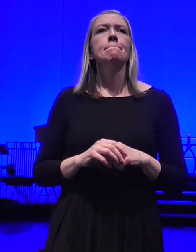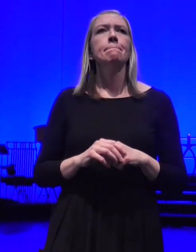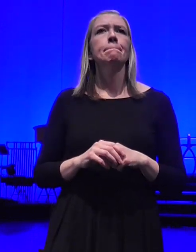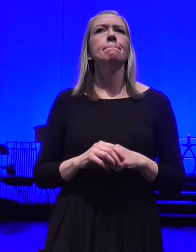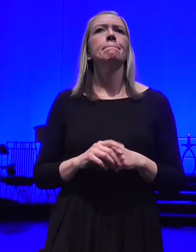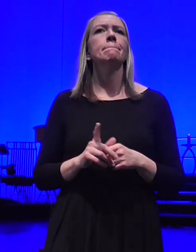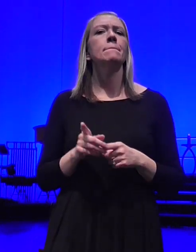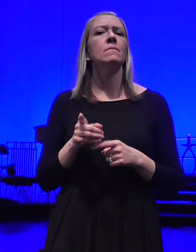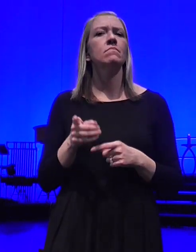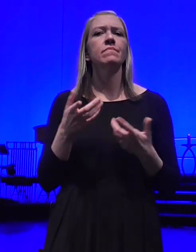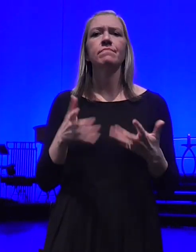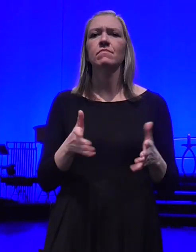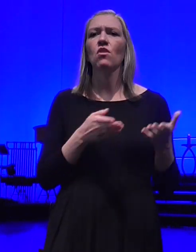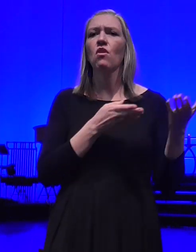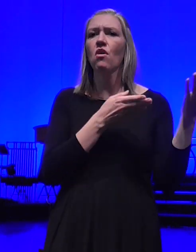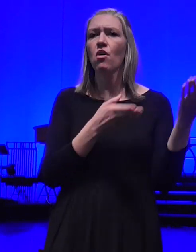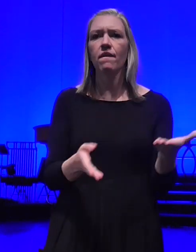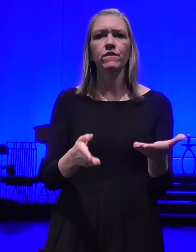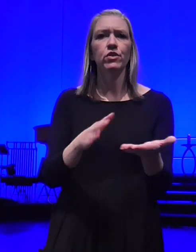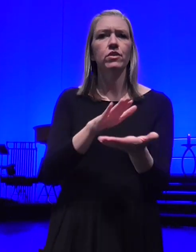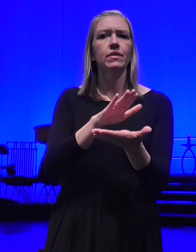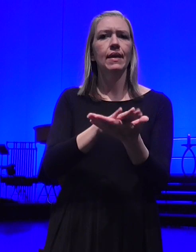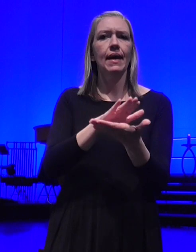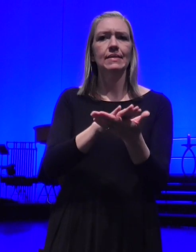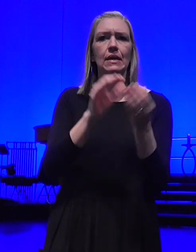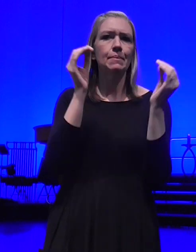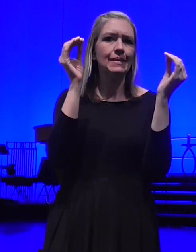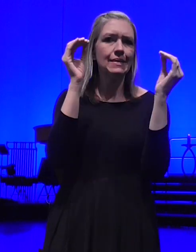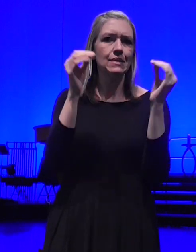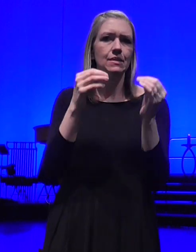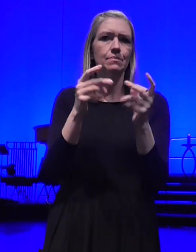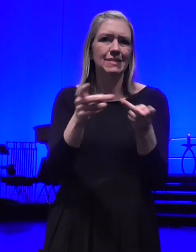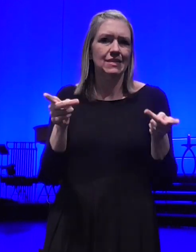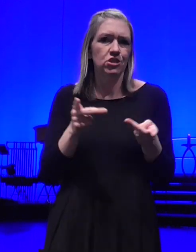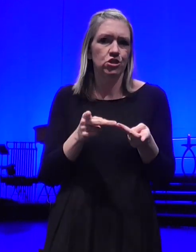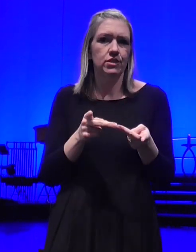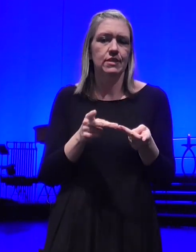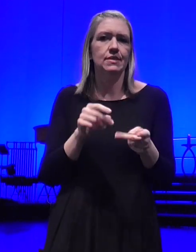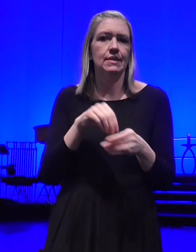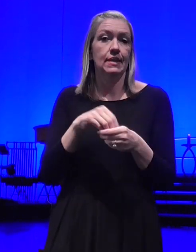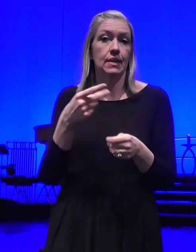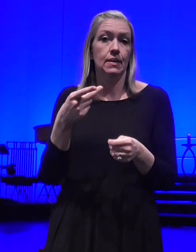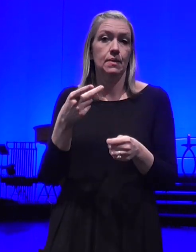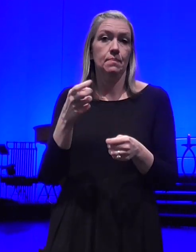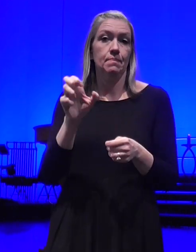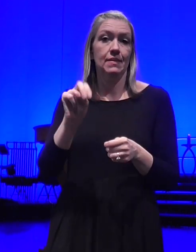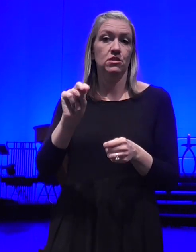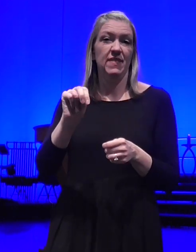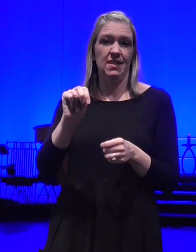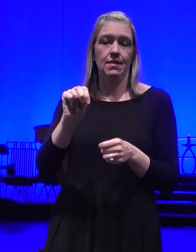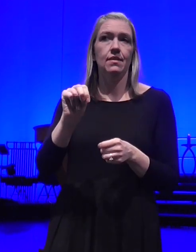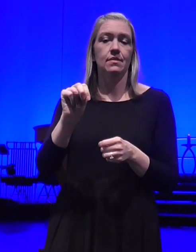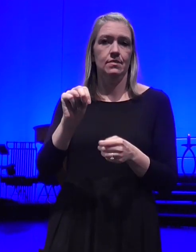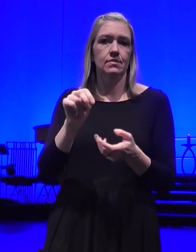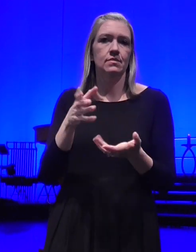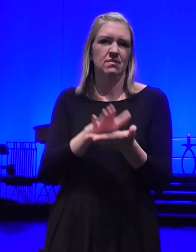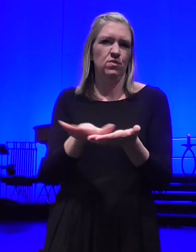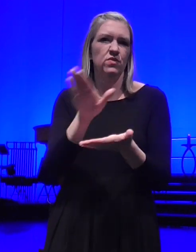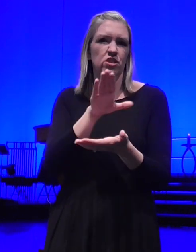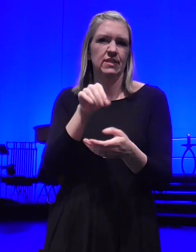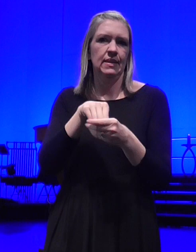for an academic position at Swarthmore in Pennsylvania. And so